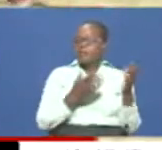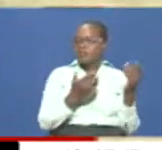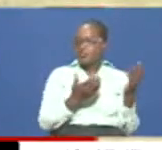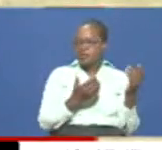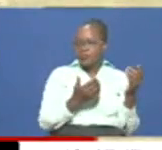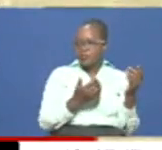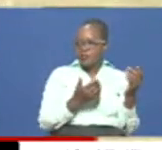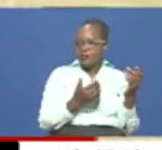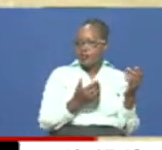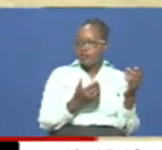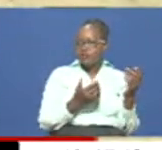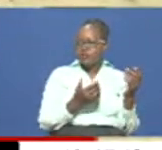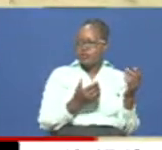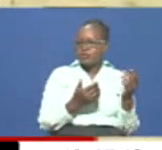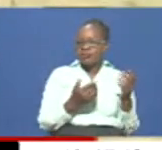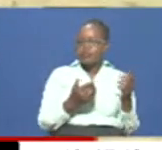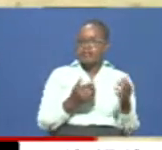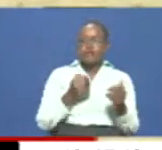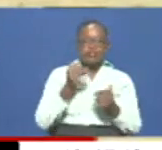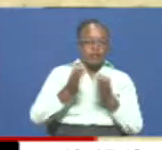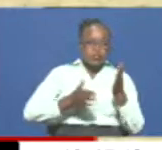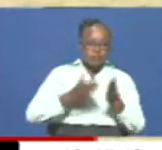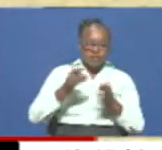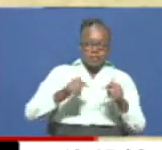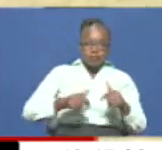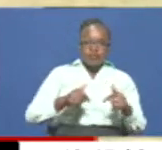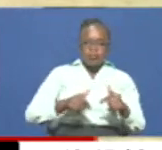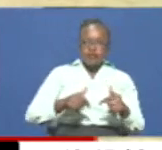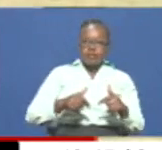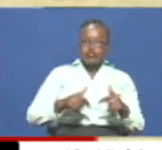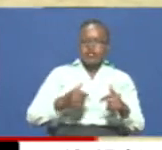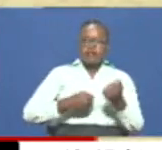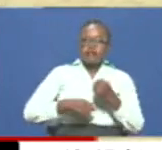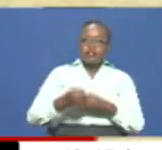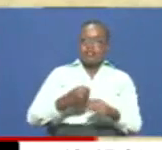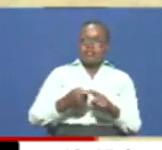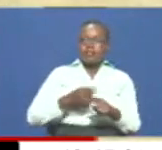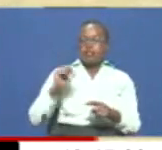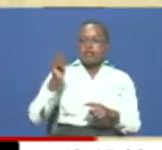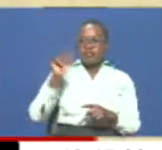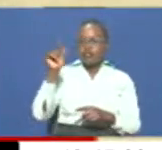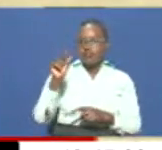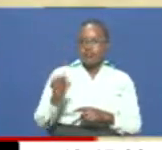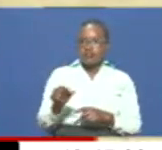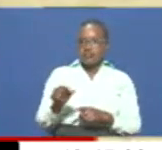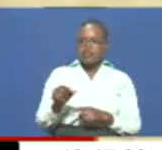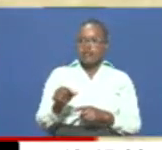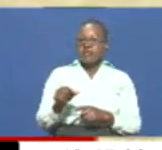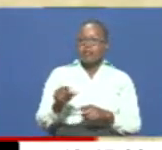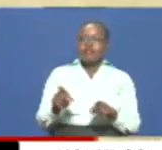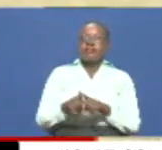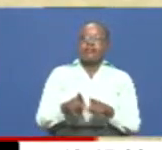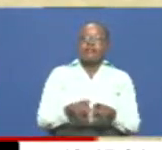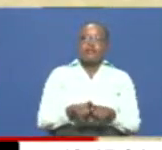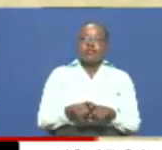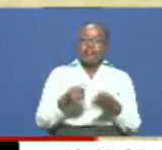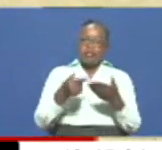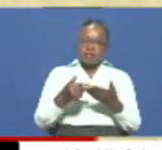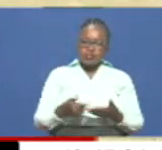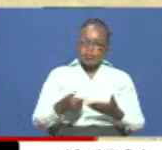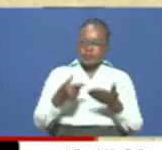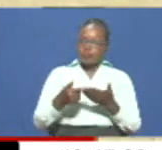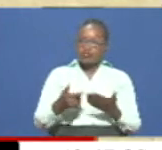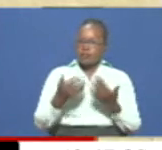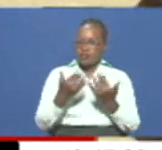to athletes from this. Today's event is athletes drawn from the Nairobi region, where the seminar is going to discuss about key issues that